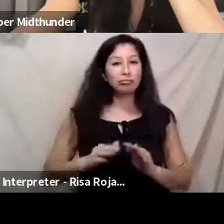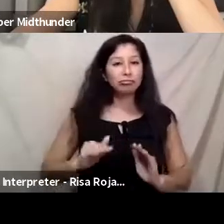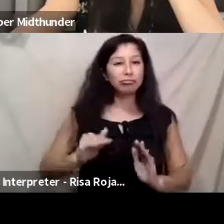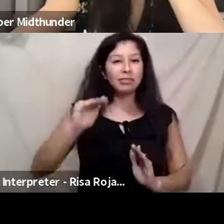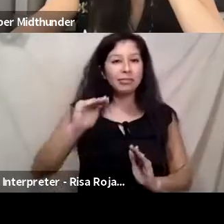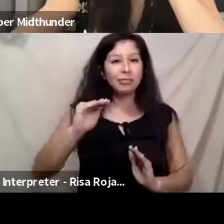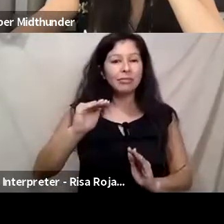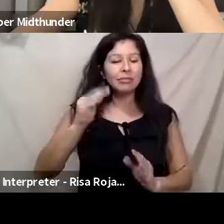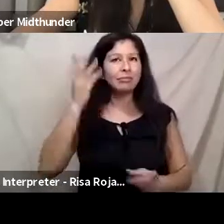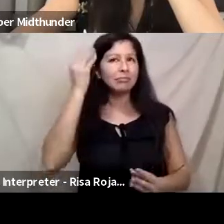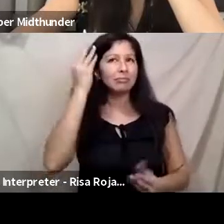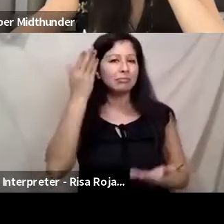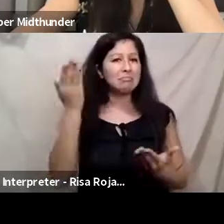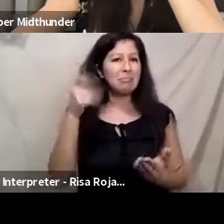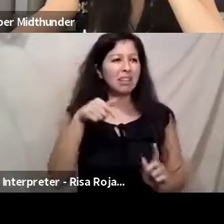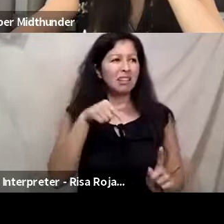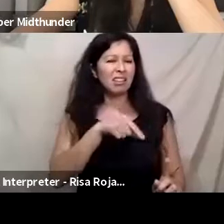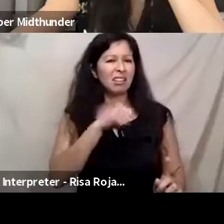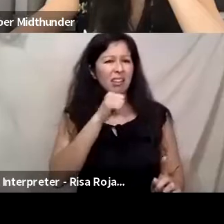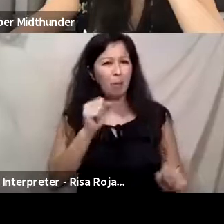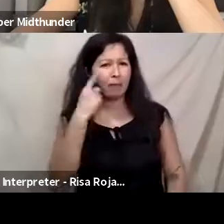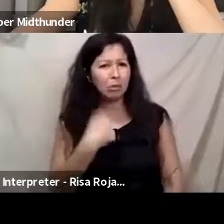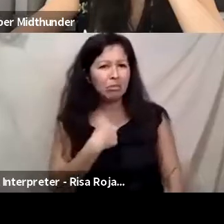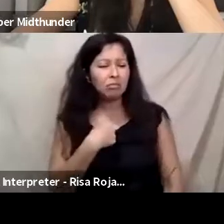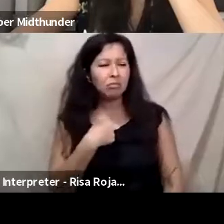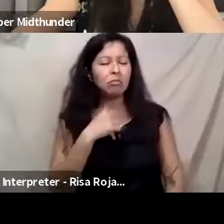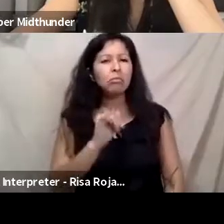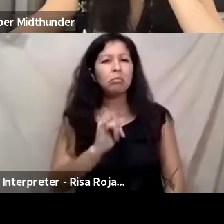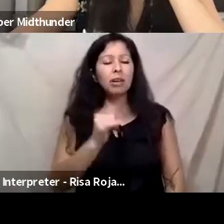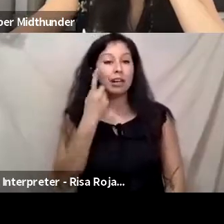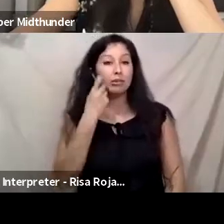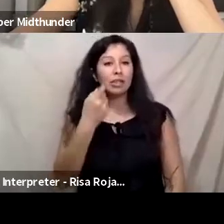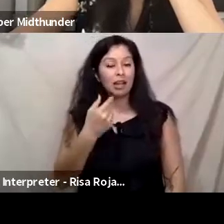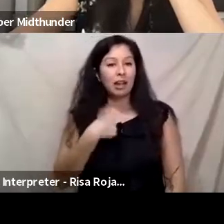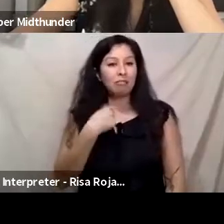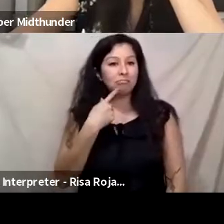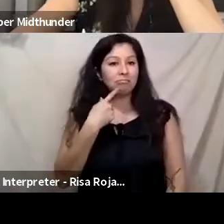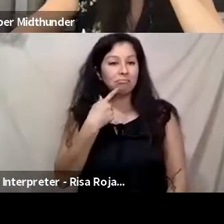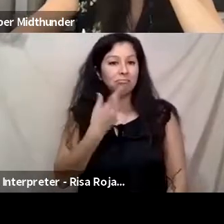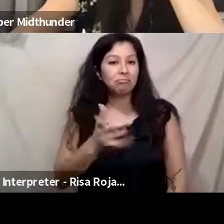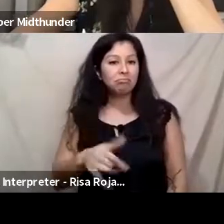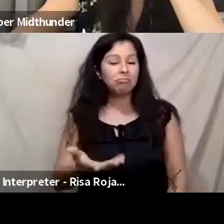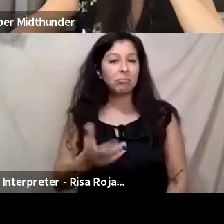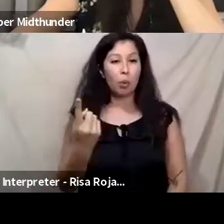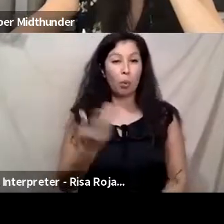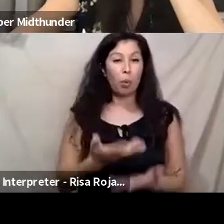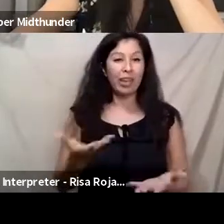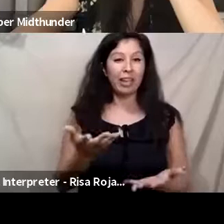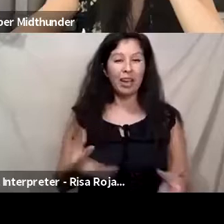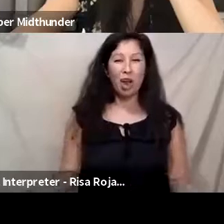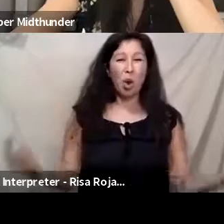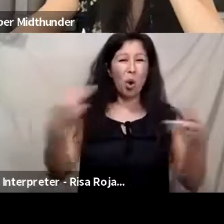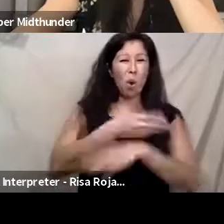you think, oh, maybe this isn't a possibility, you know. And recently I said that, you know, that the one thing that's worse than